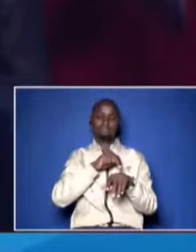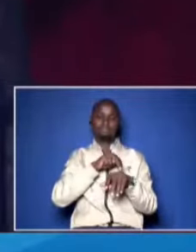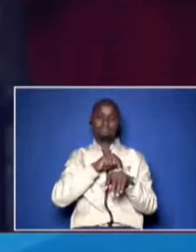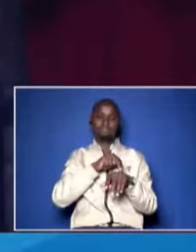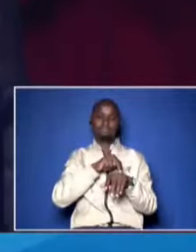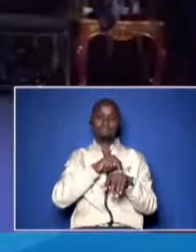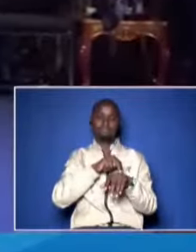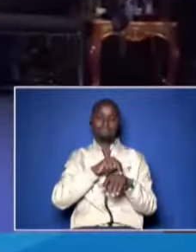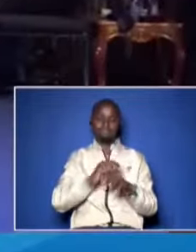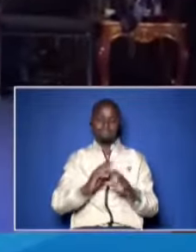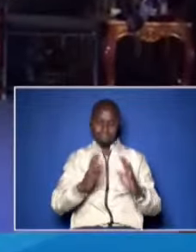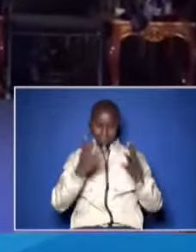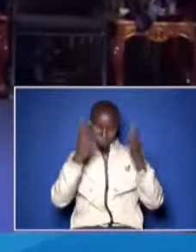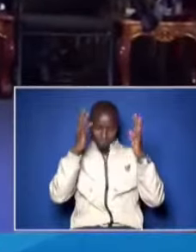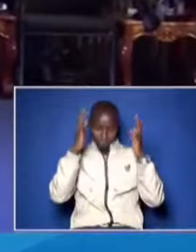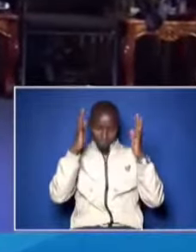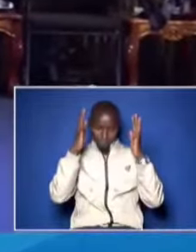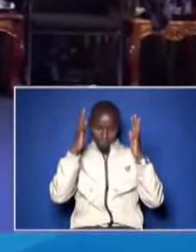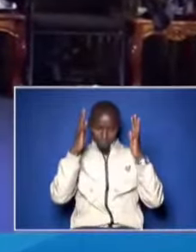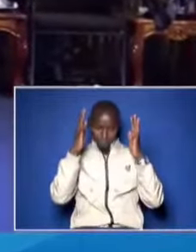God bless you